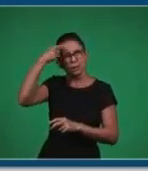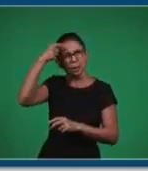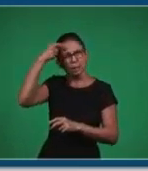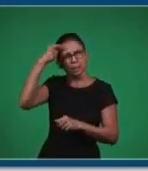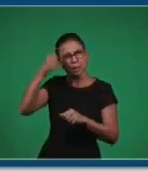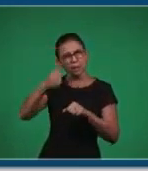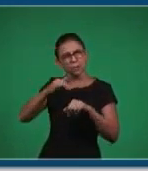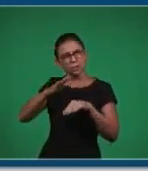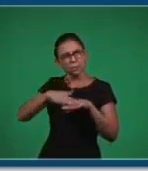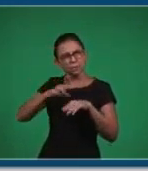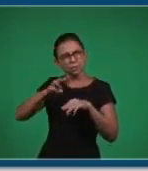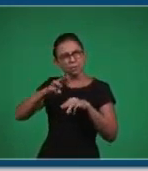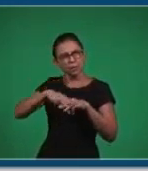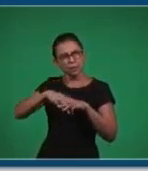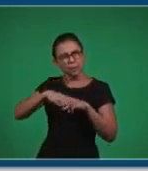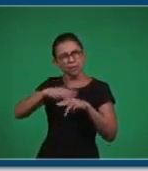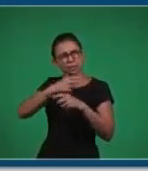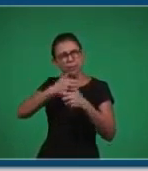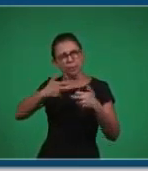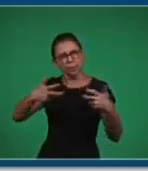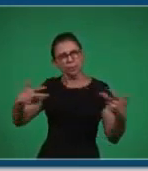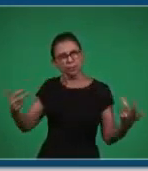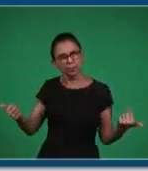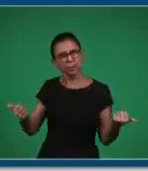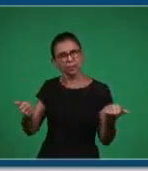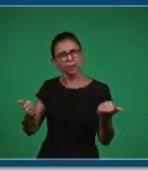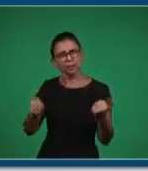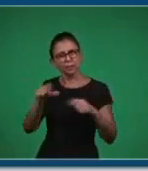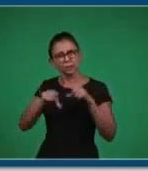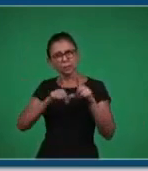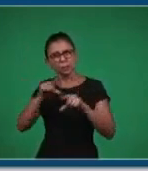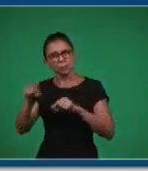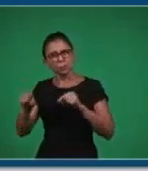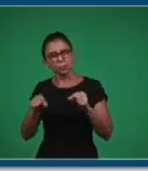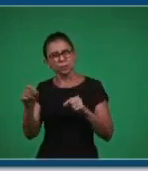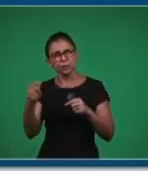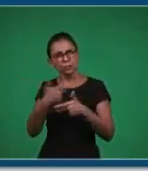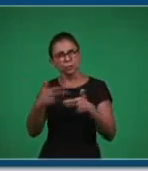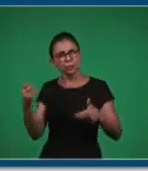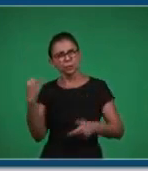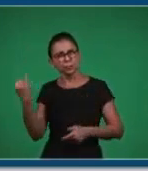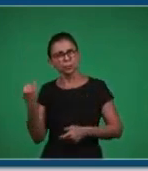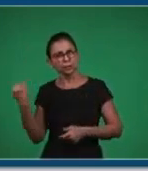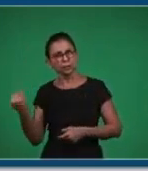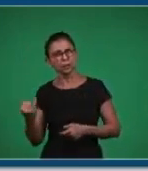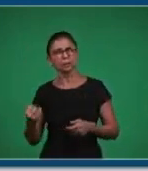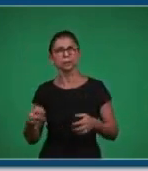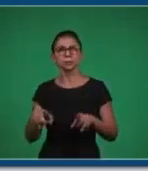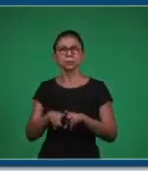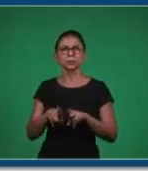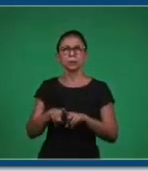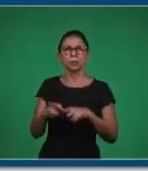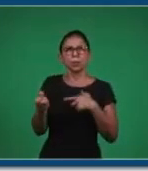and calculate mentally and establish priorities. And another capability is the